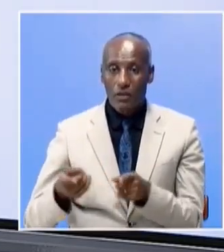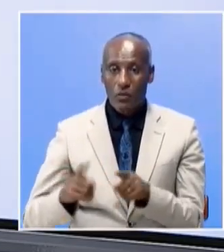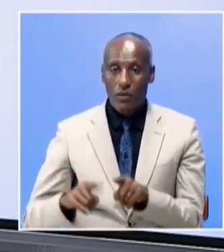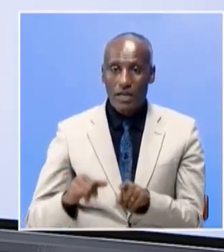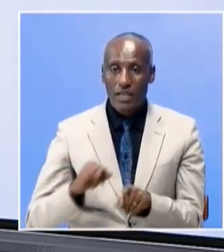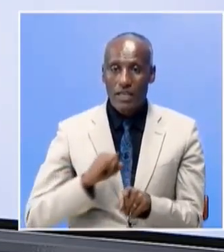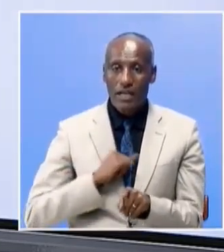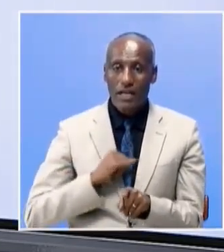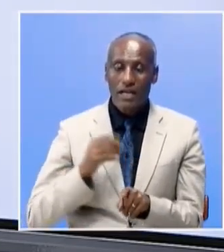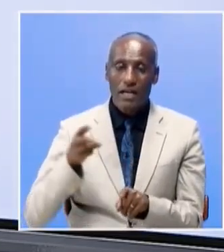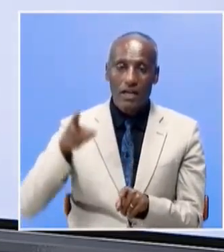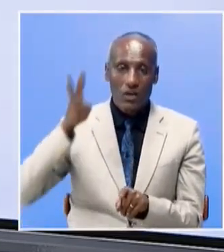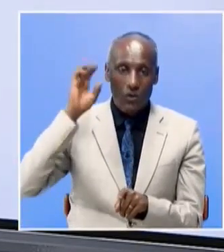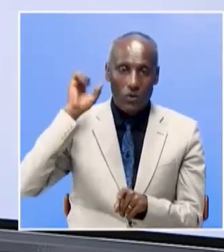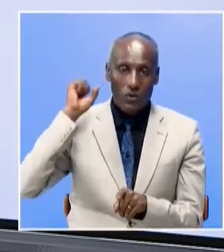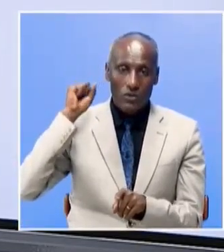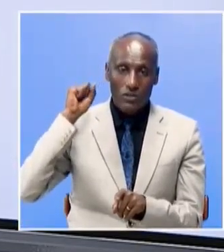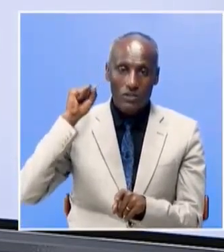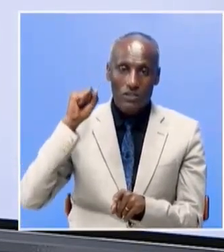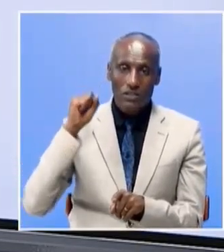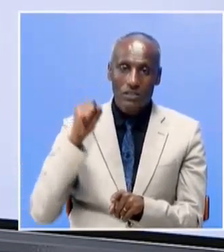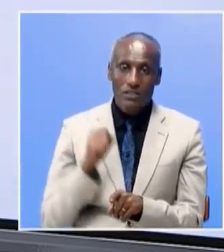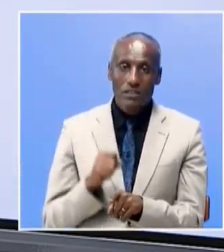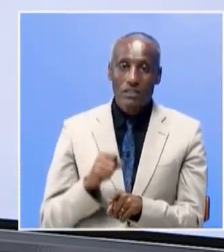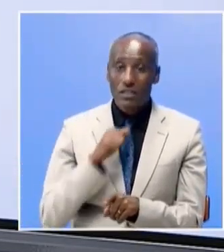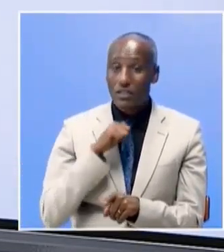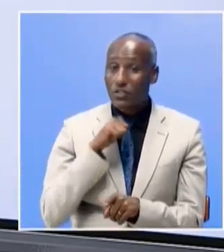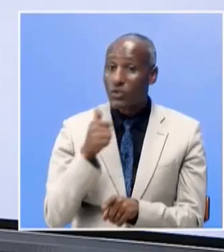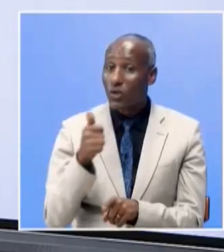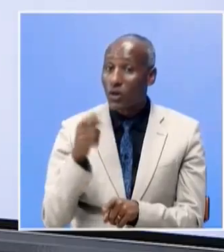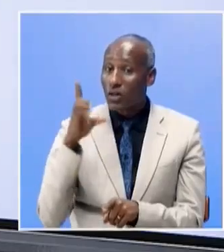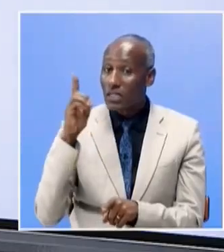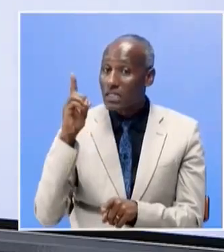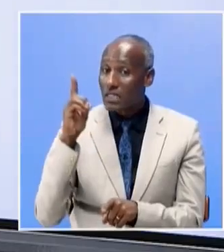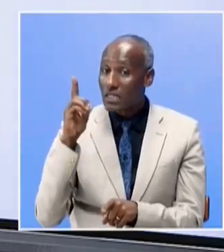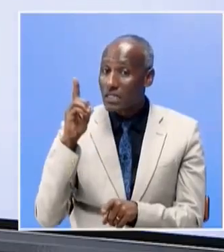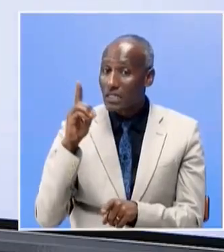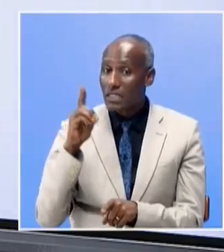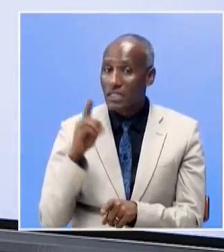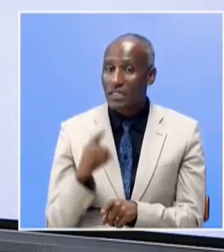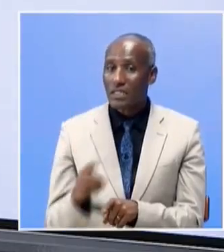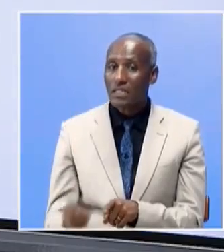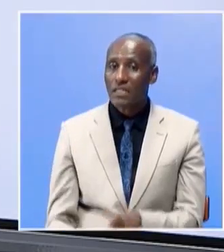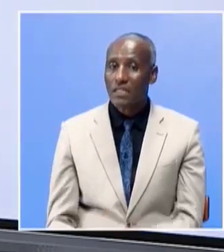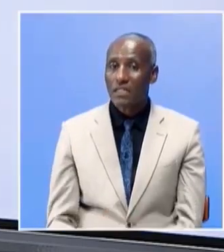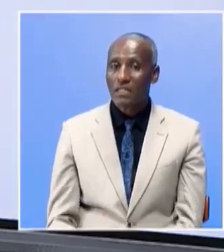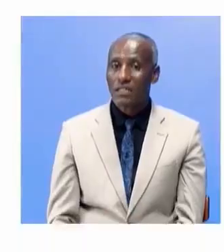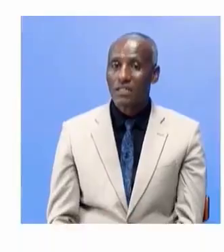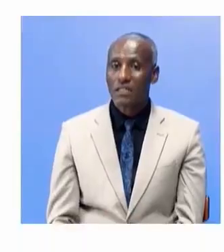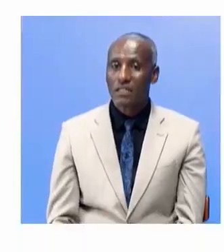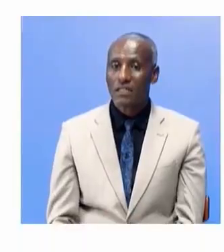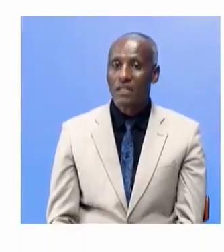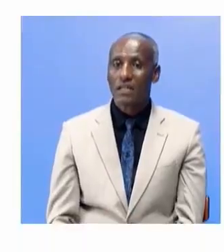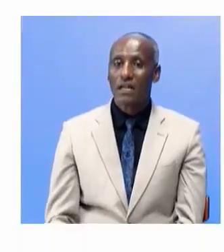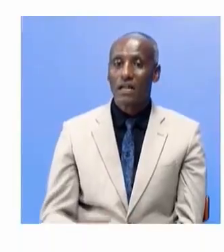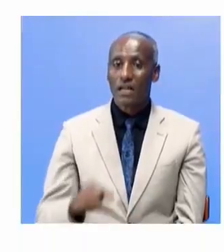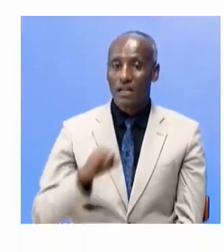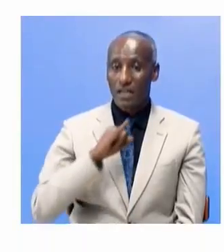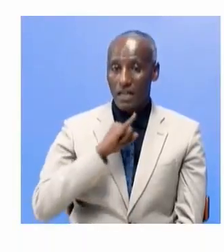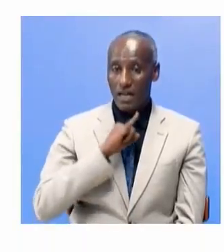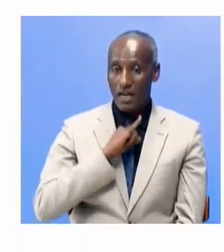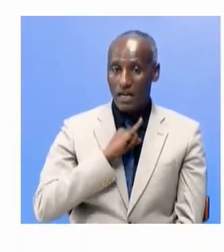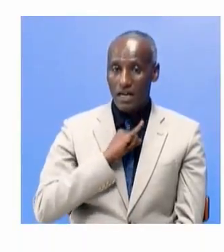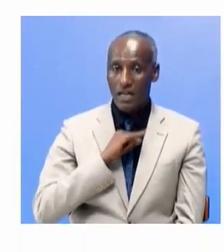Yes. There is no D. Okay? We have to say,